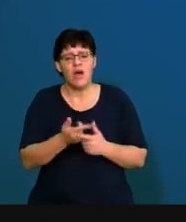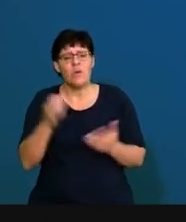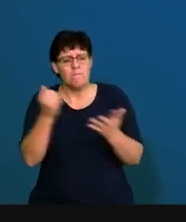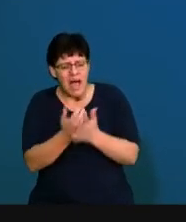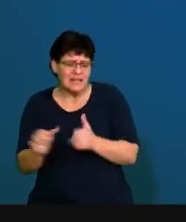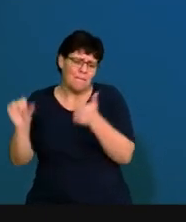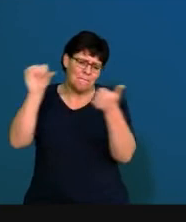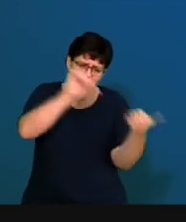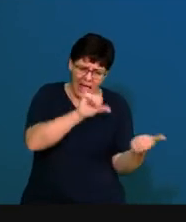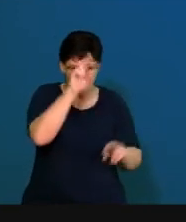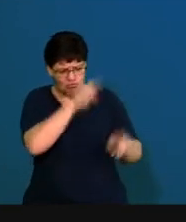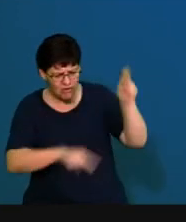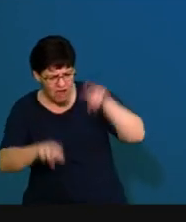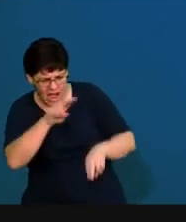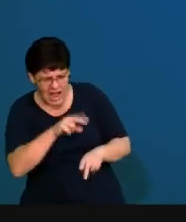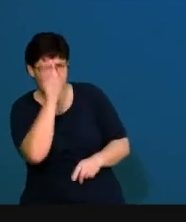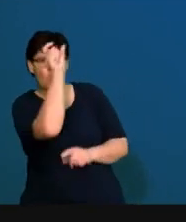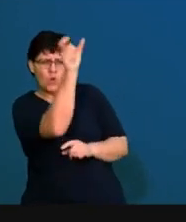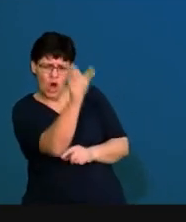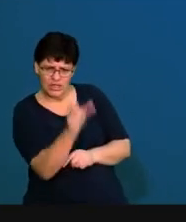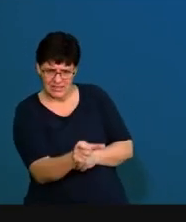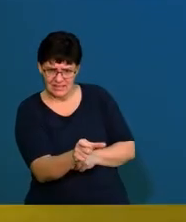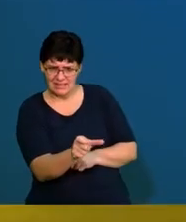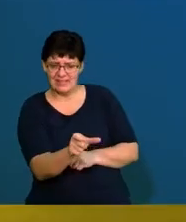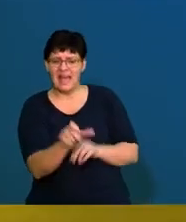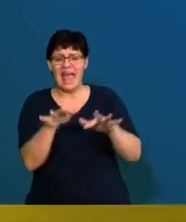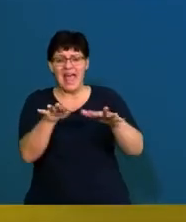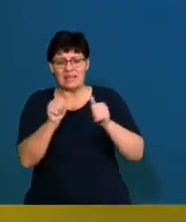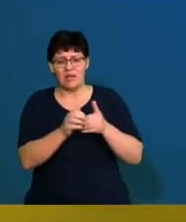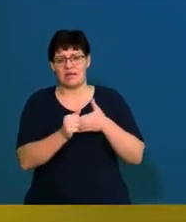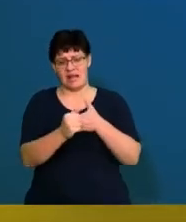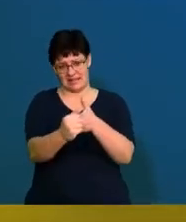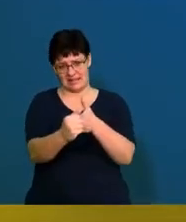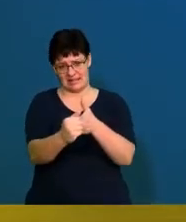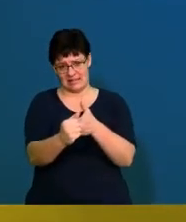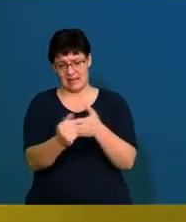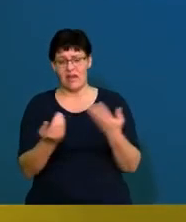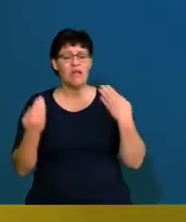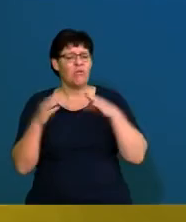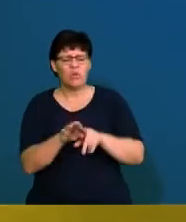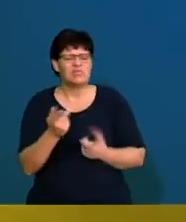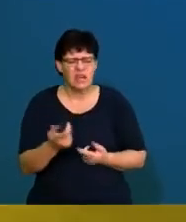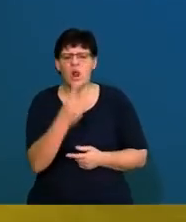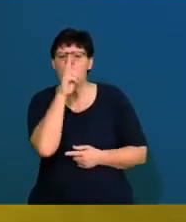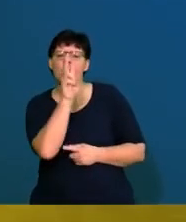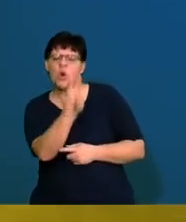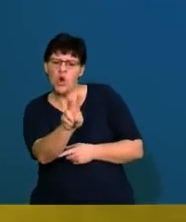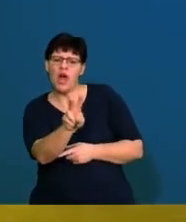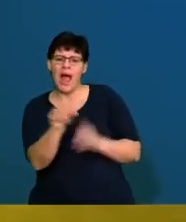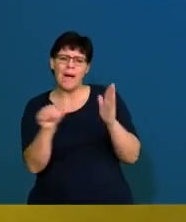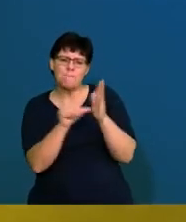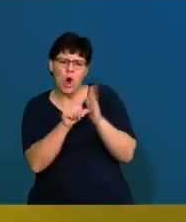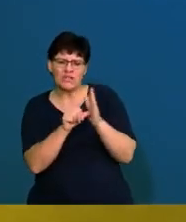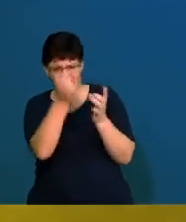to, you know, go back, revise the terminology, examination guideline. But in closing, then let's look at some of the